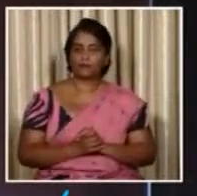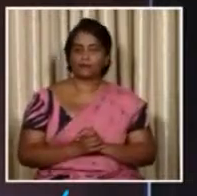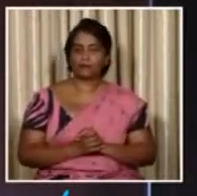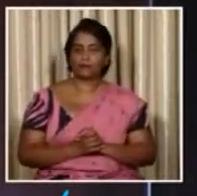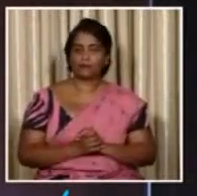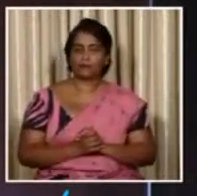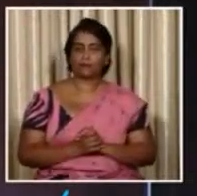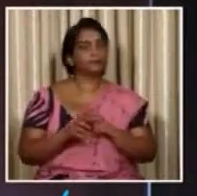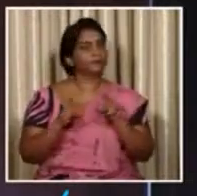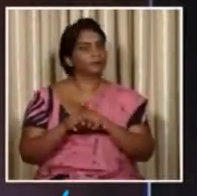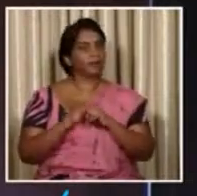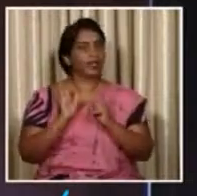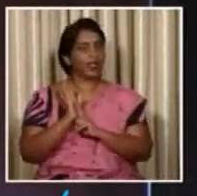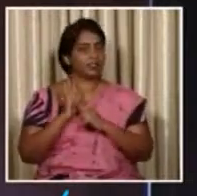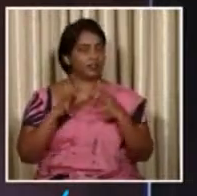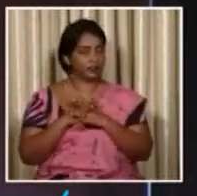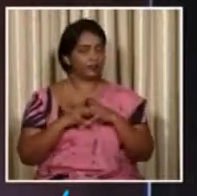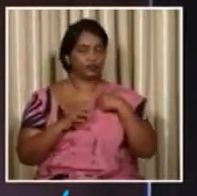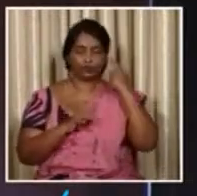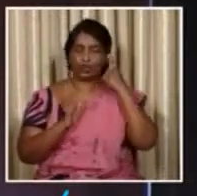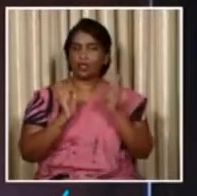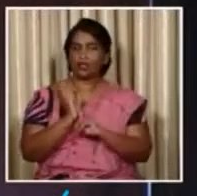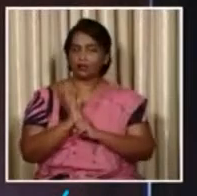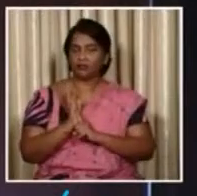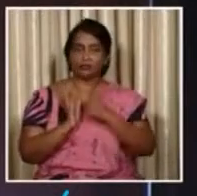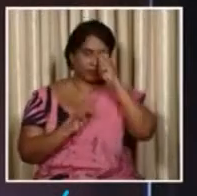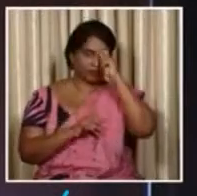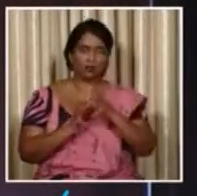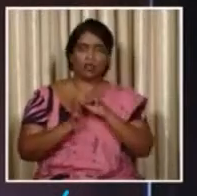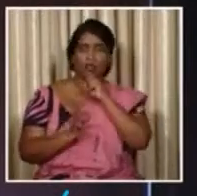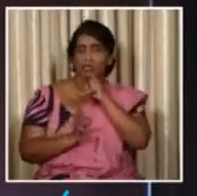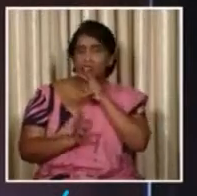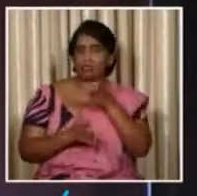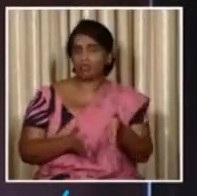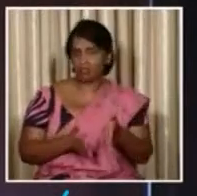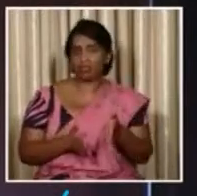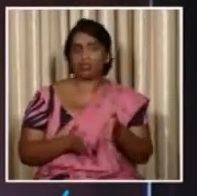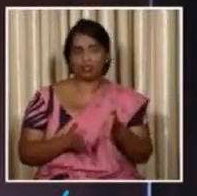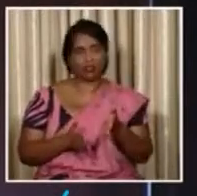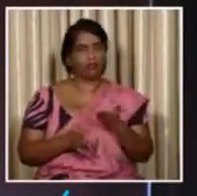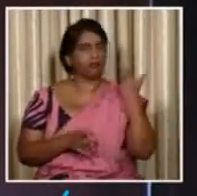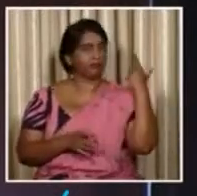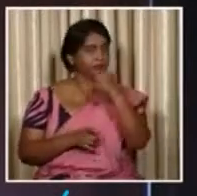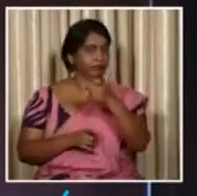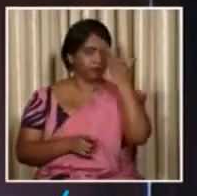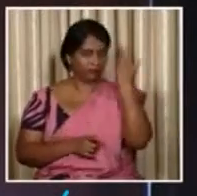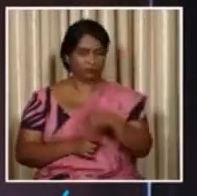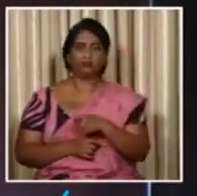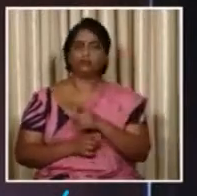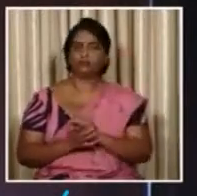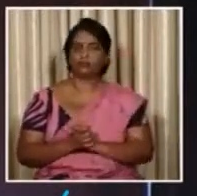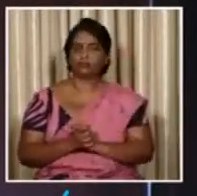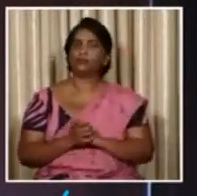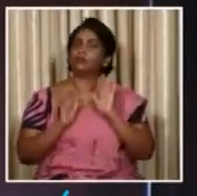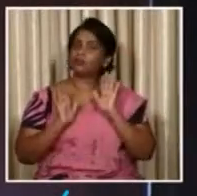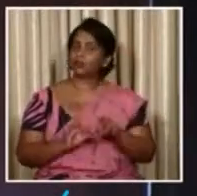murder of Lasantha Wickrematunge. I appreciate finally that the President acknowledged the bona fide of the Attorney General's role regarding in